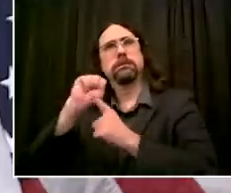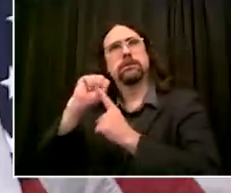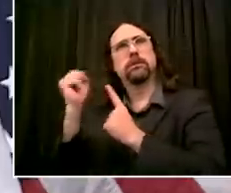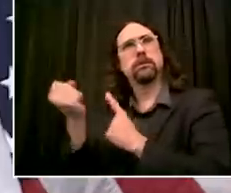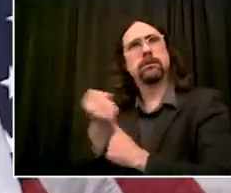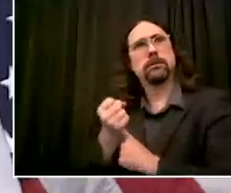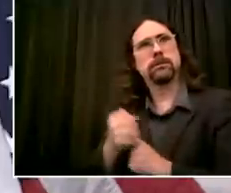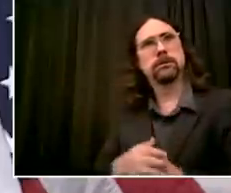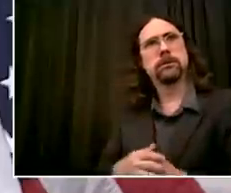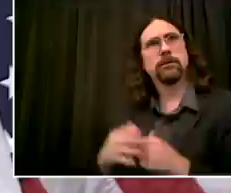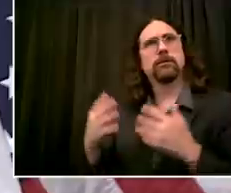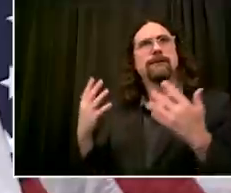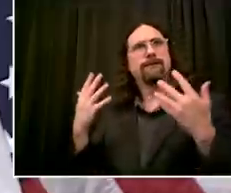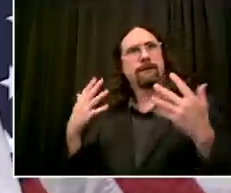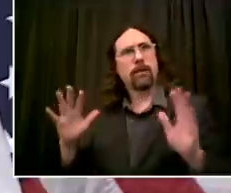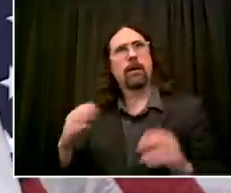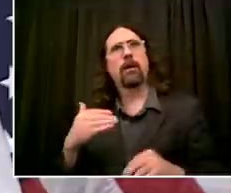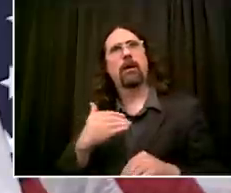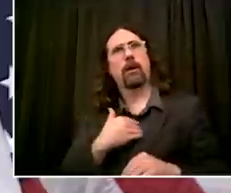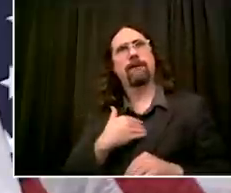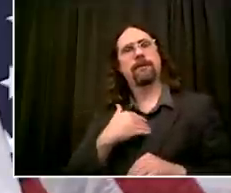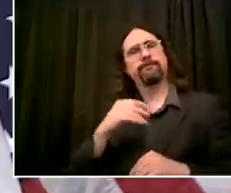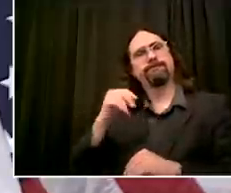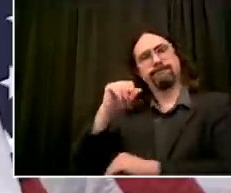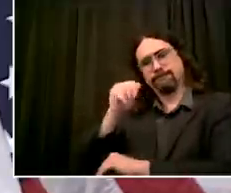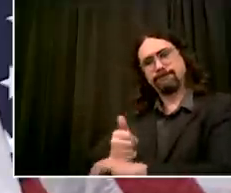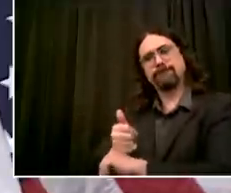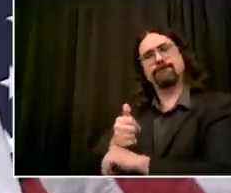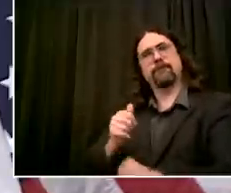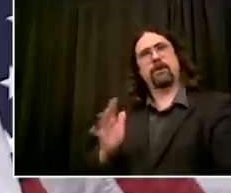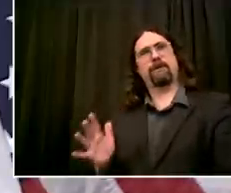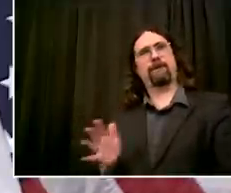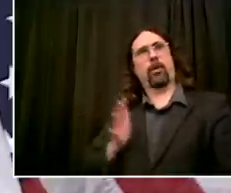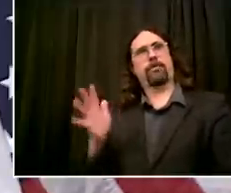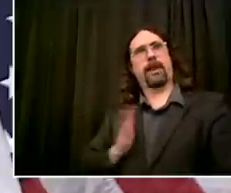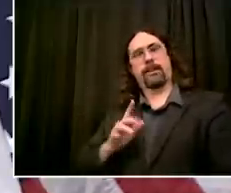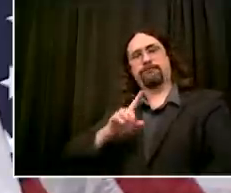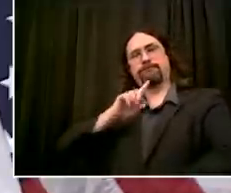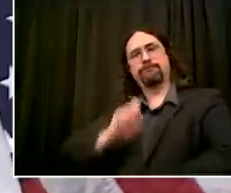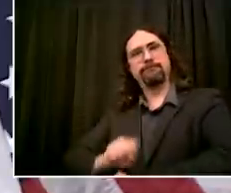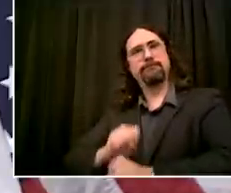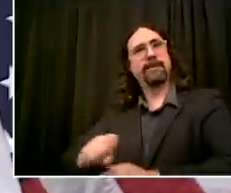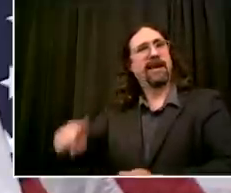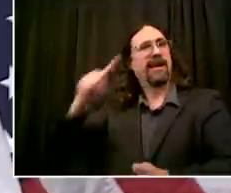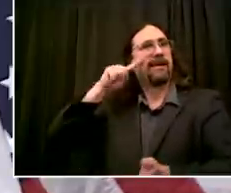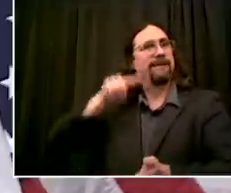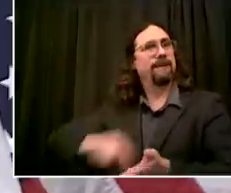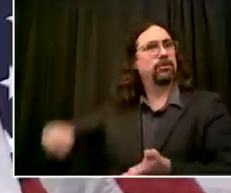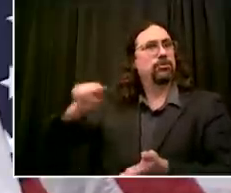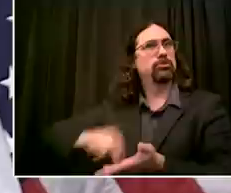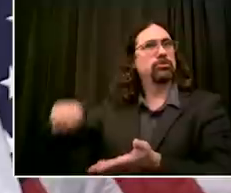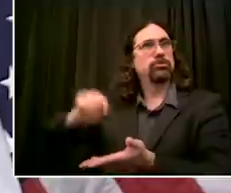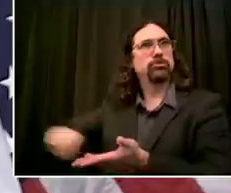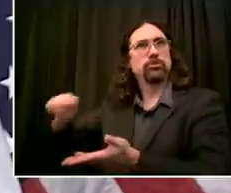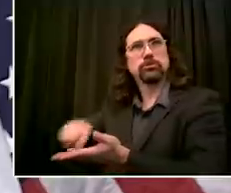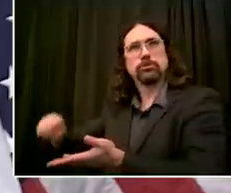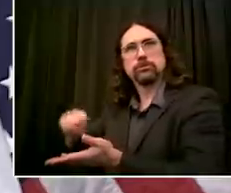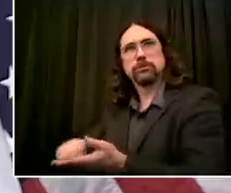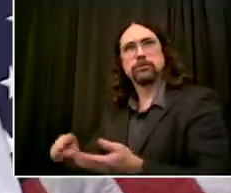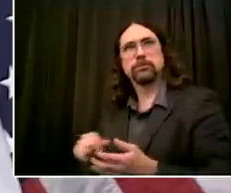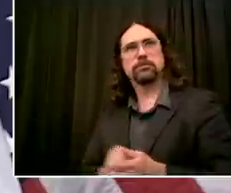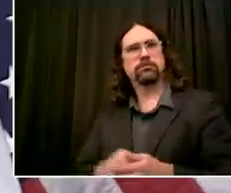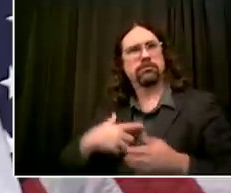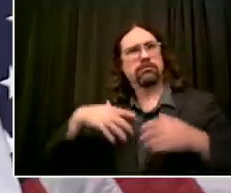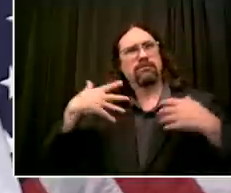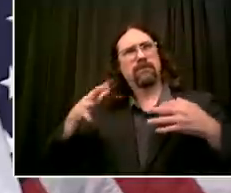have said throughout these days, I respect the men and women of the NYPD. I respect the work they're doing. I'm supporting it in every way I